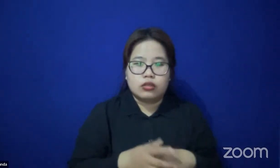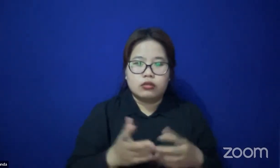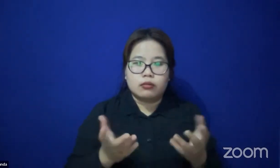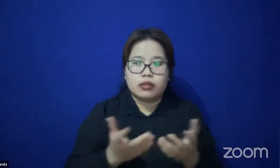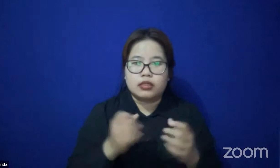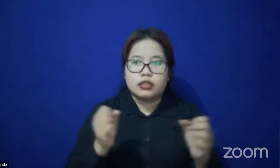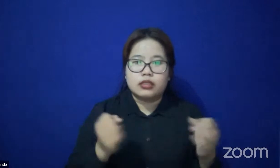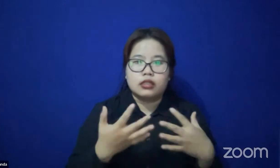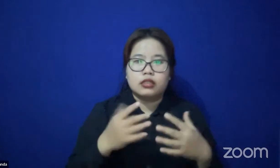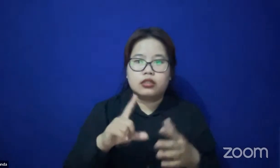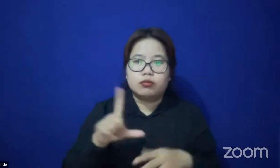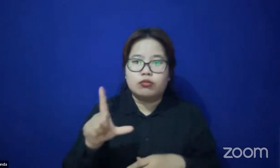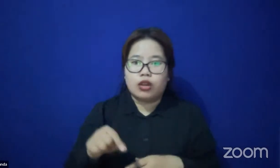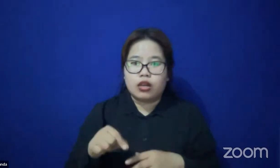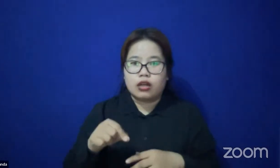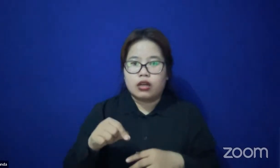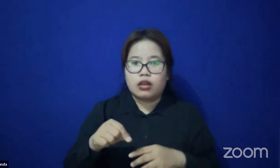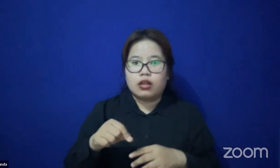person